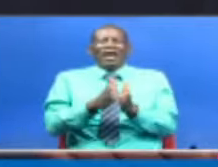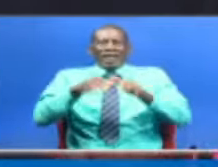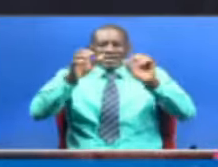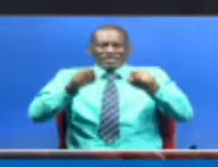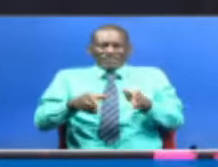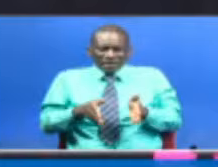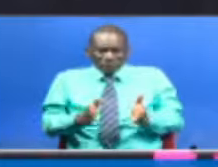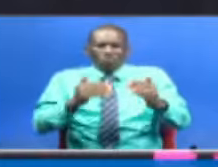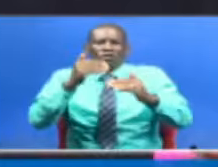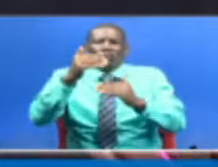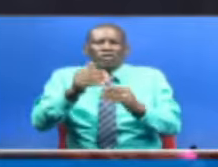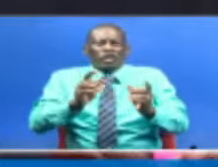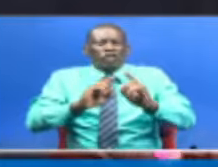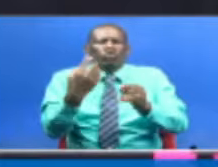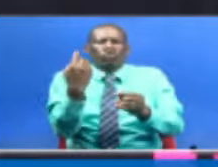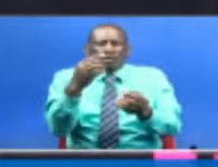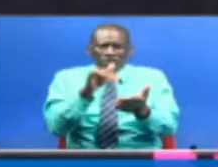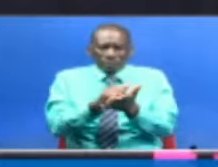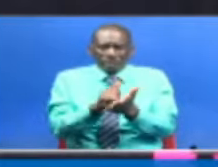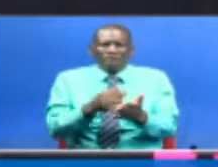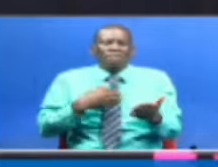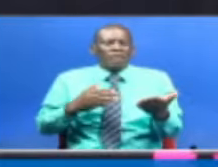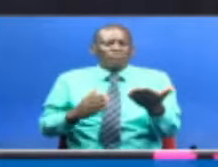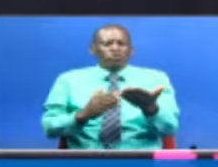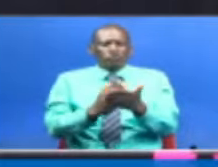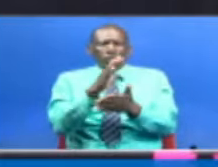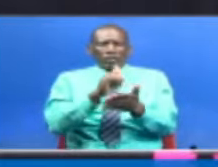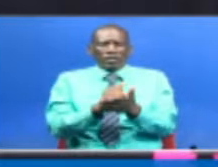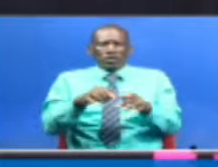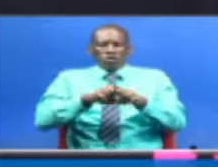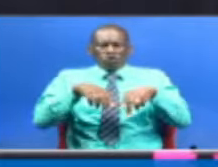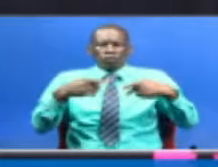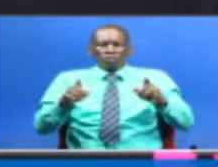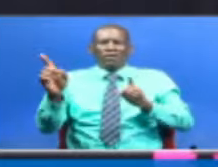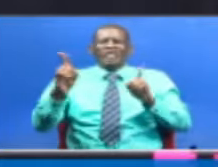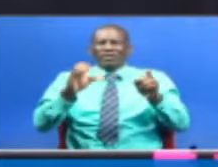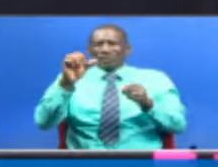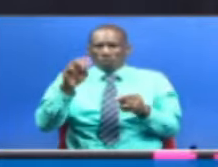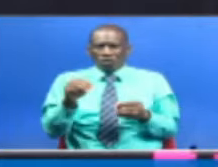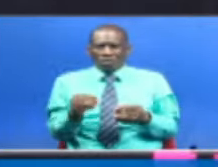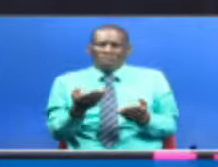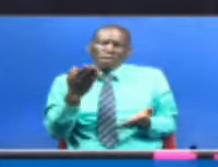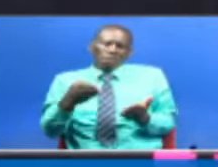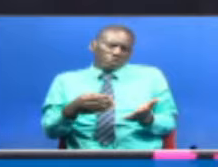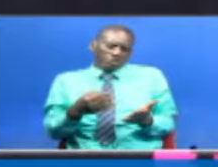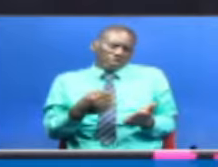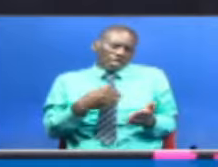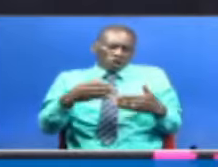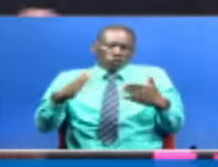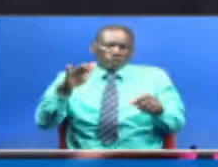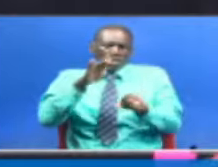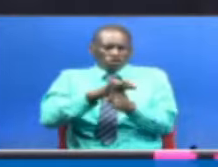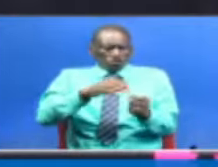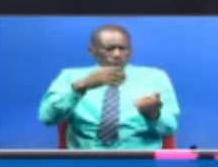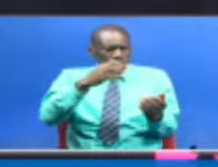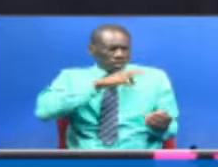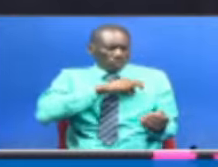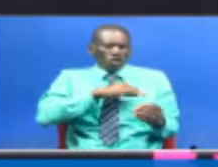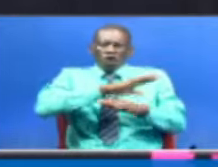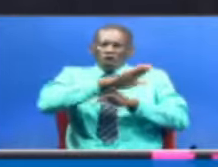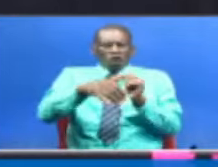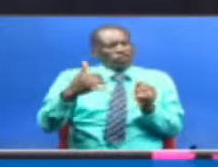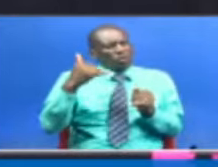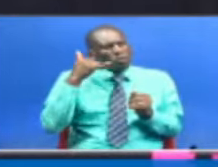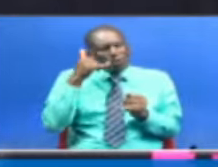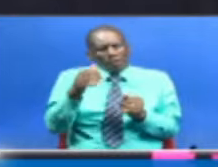forward, it's not only that. I'm sure even people like Safaricom may not have had revenue the following day because all our mobile phones were not